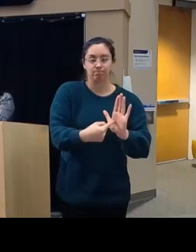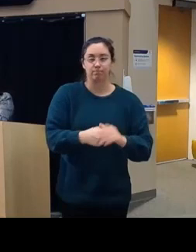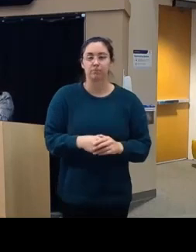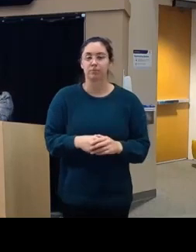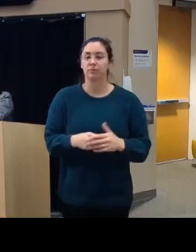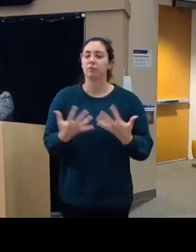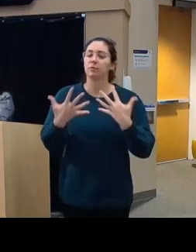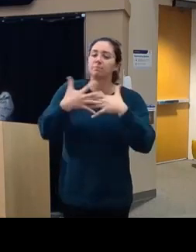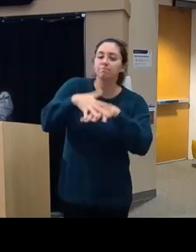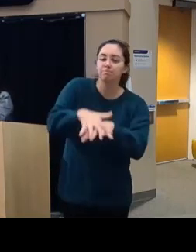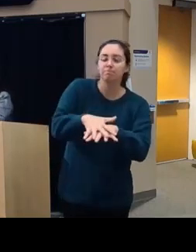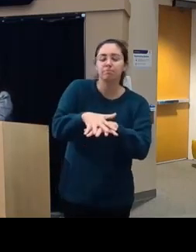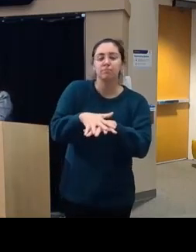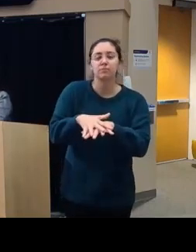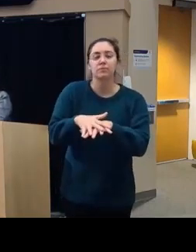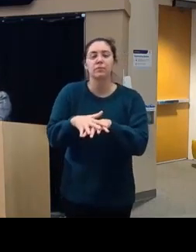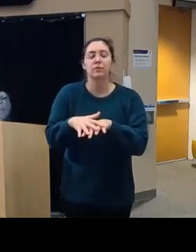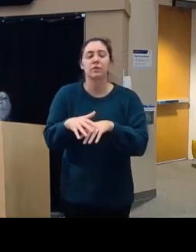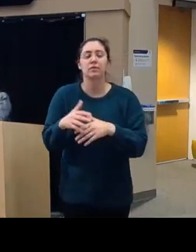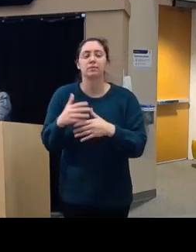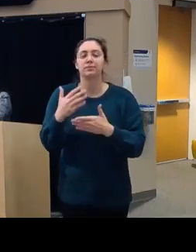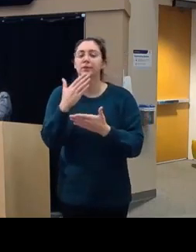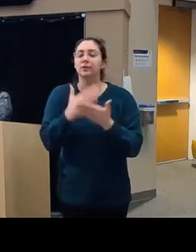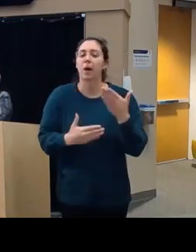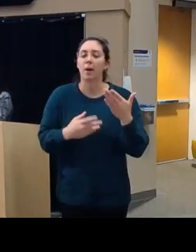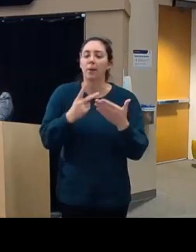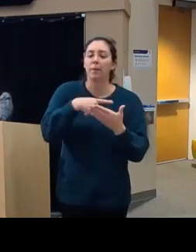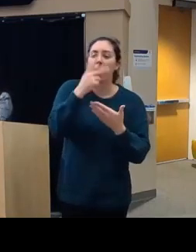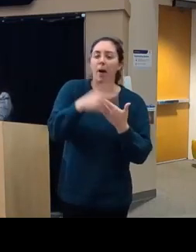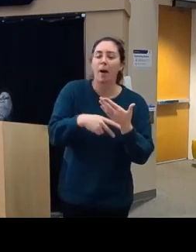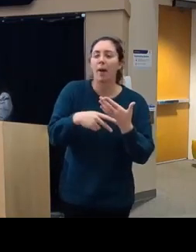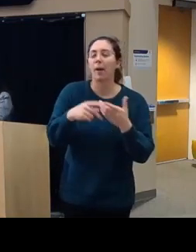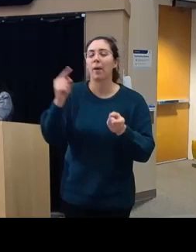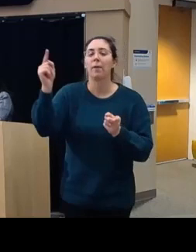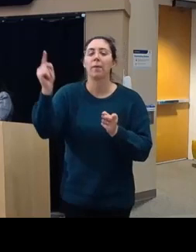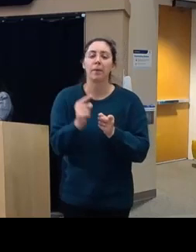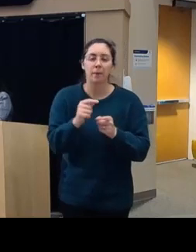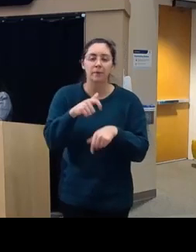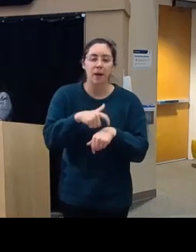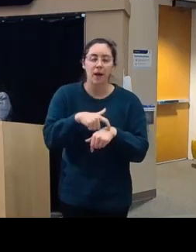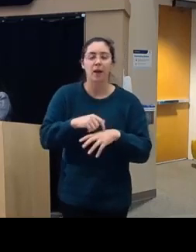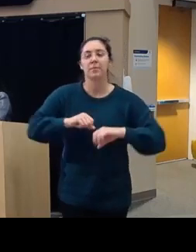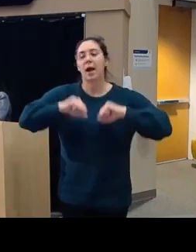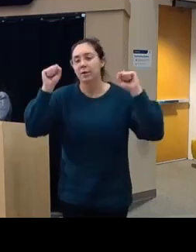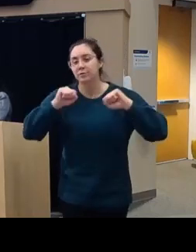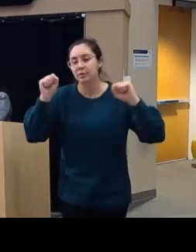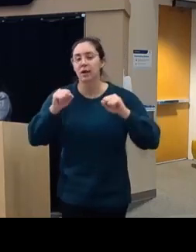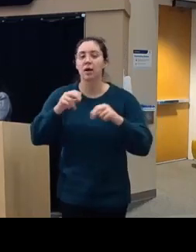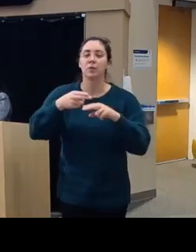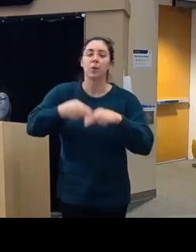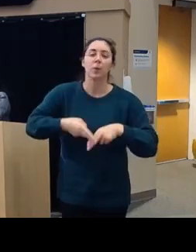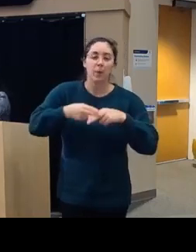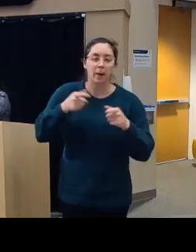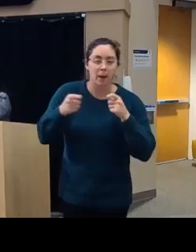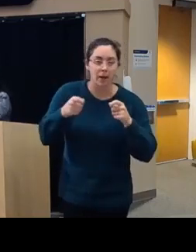of combined some of the programs so it wasn't so long. You could kind of get exercise and weight management done at the